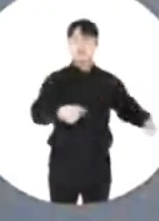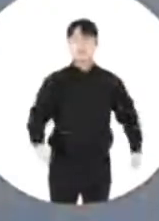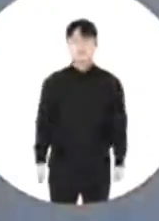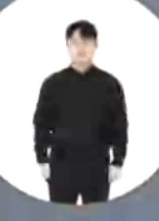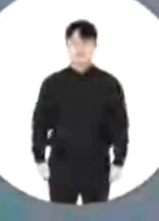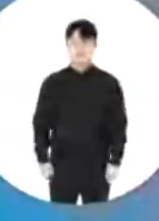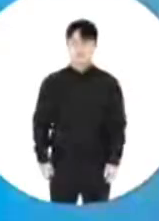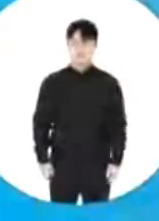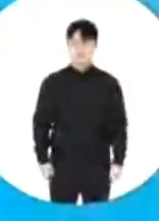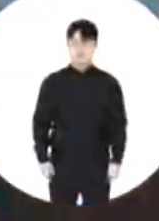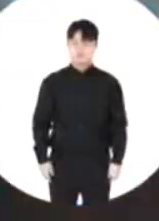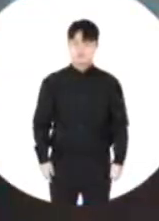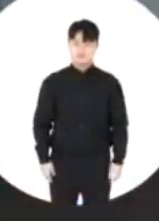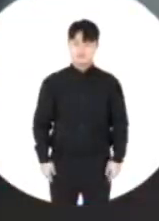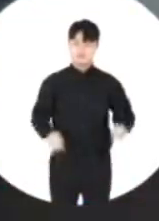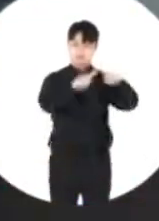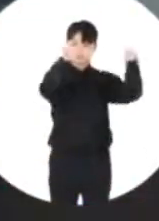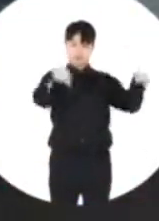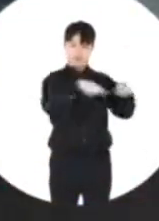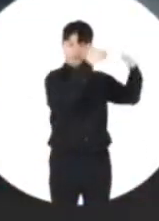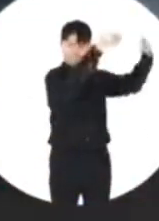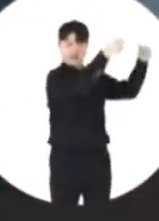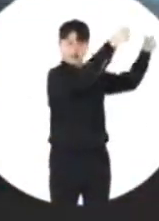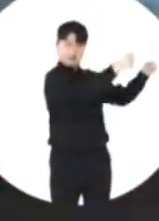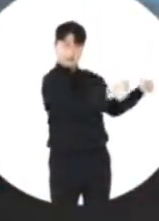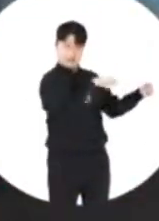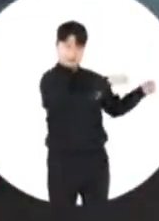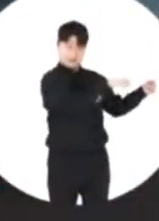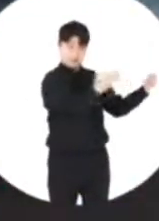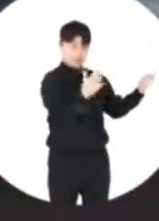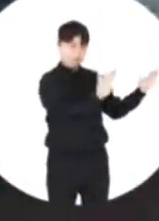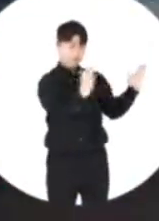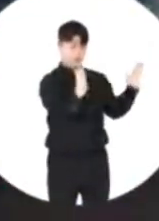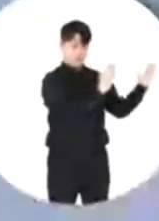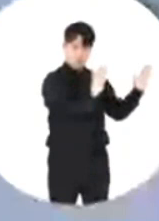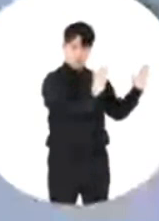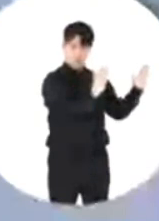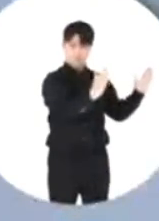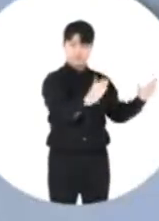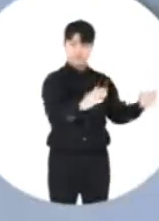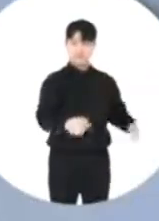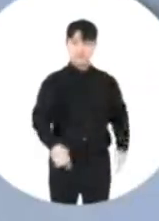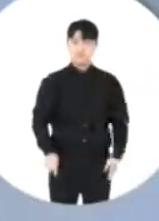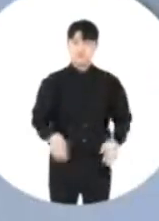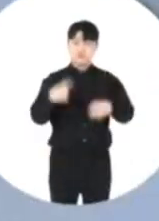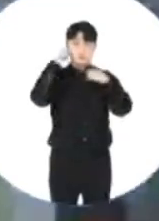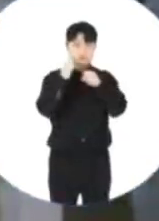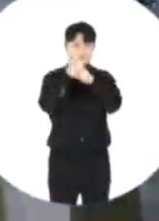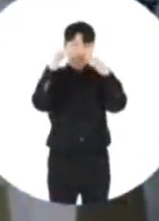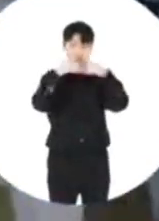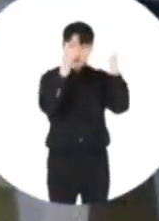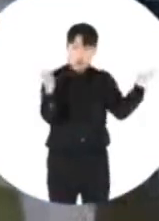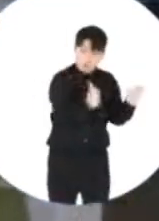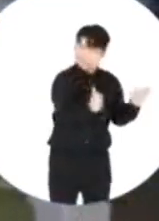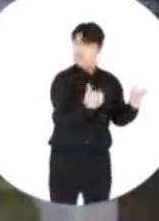compact body that only needs to sit just a few inches from the wall. That's about how much space you need. Even in